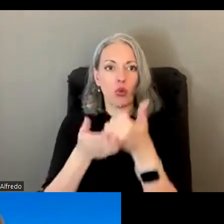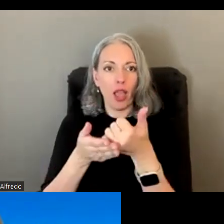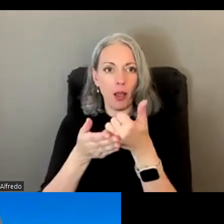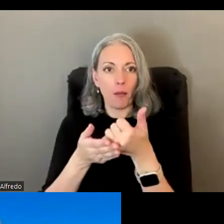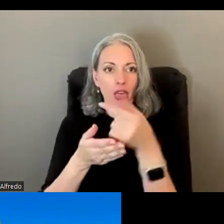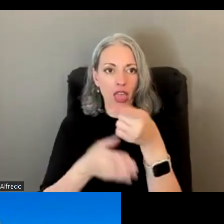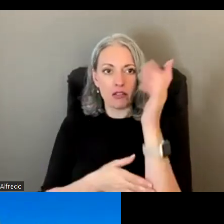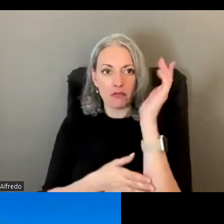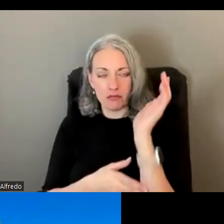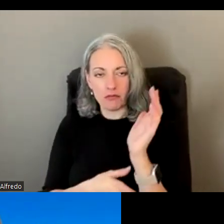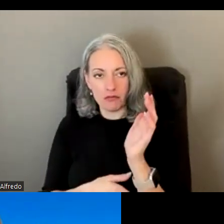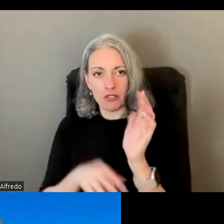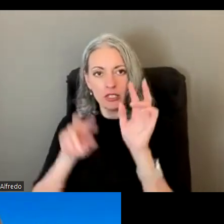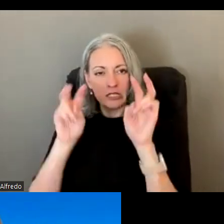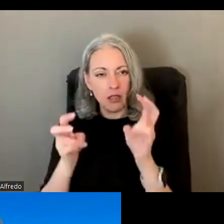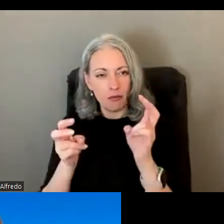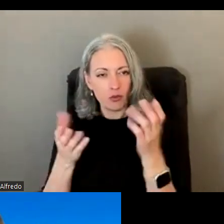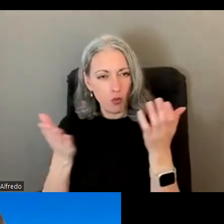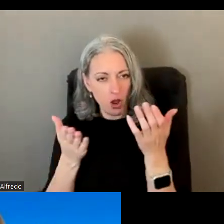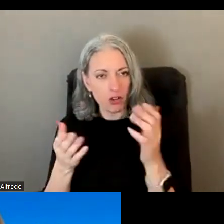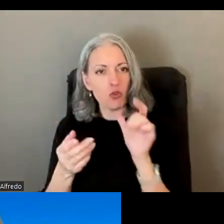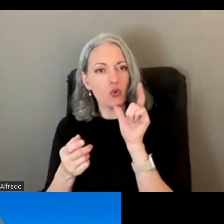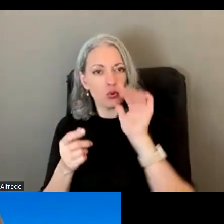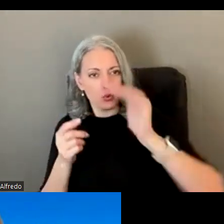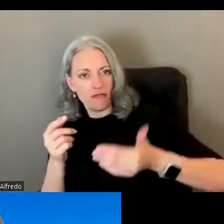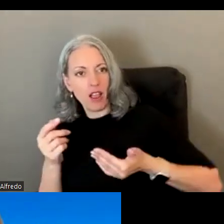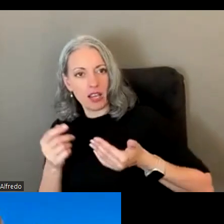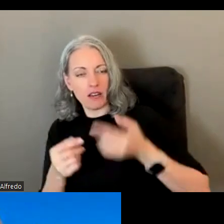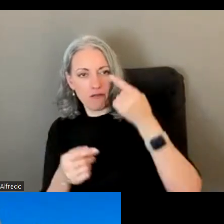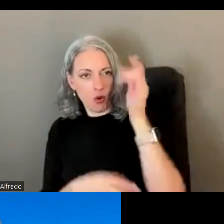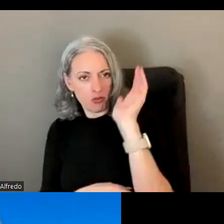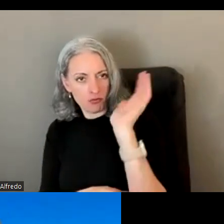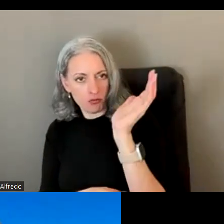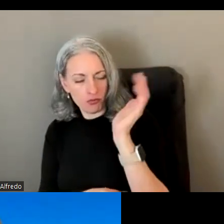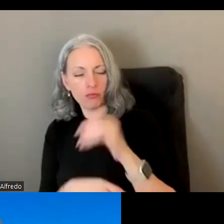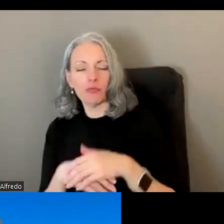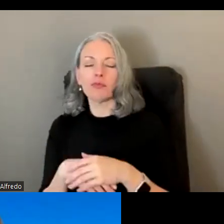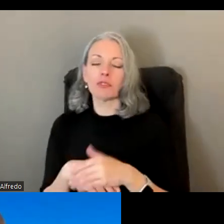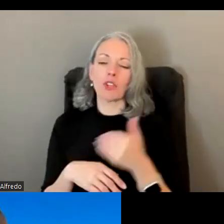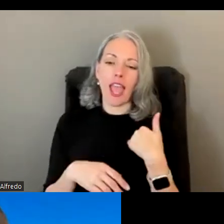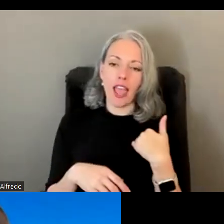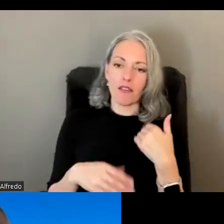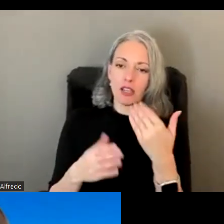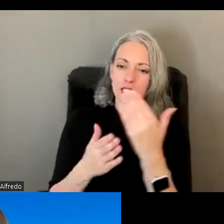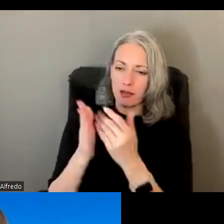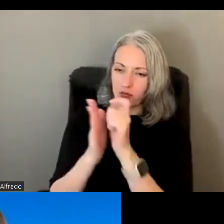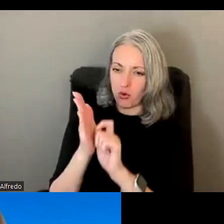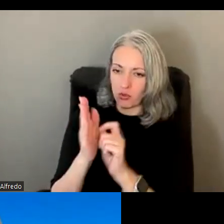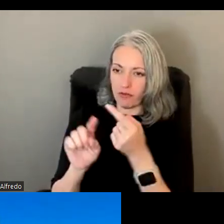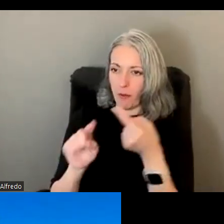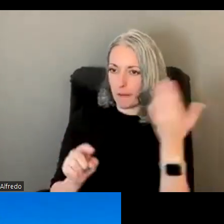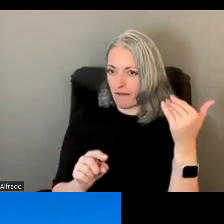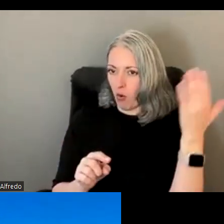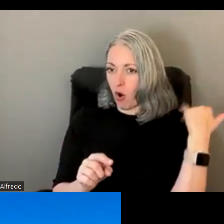what topics to cover and who to invite to present. So, I mean, we have some notes from prior discussions, but we'd